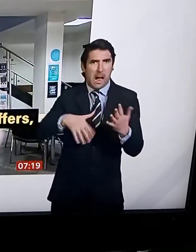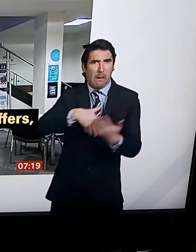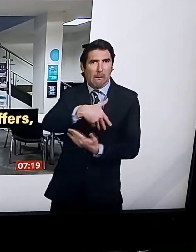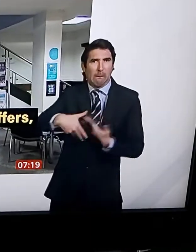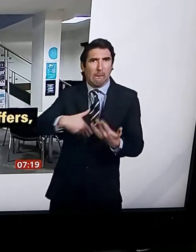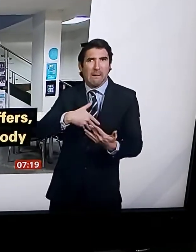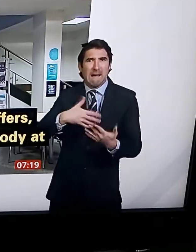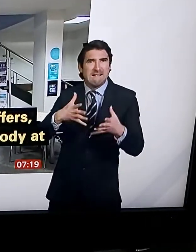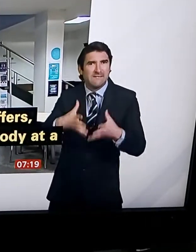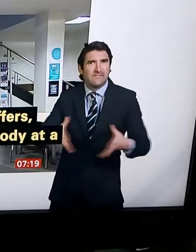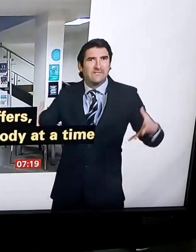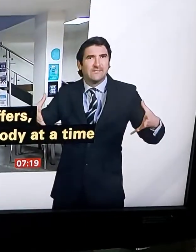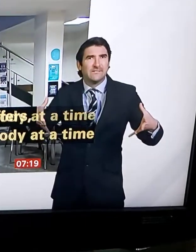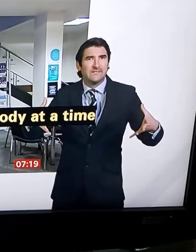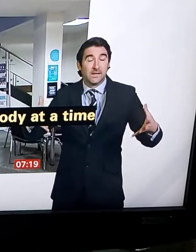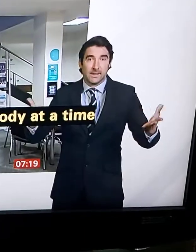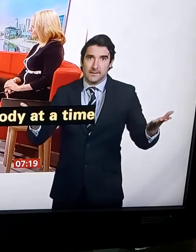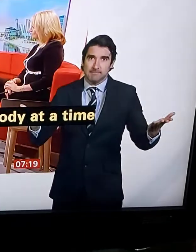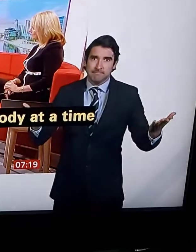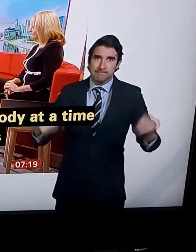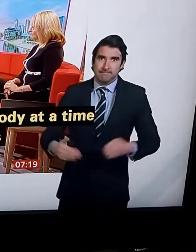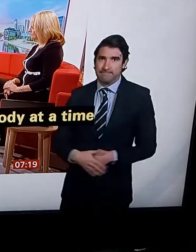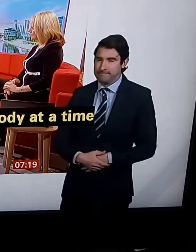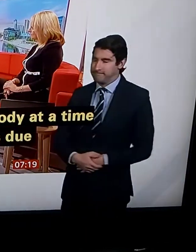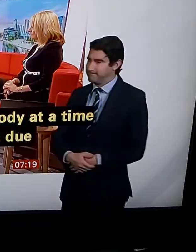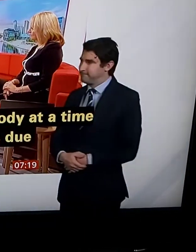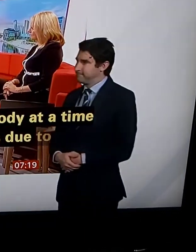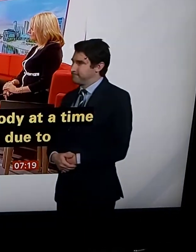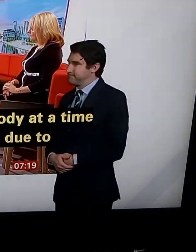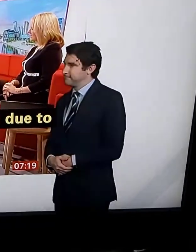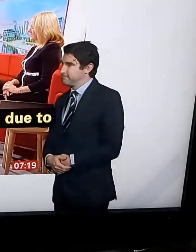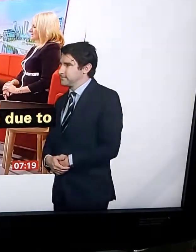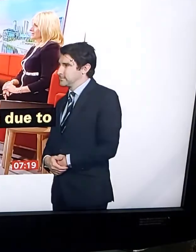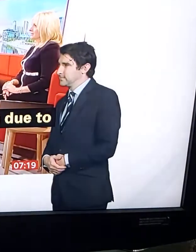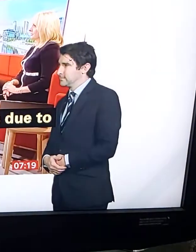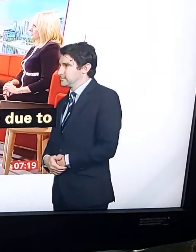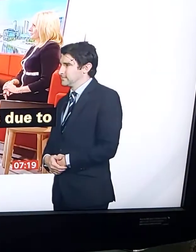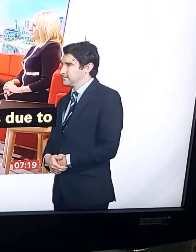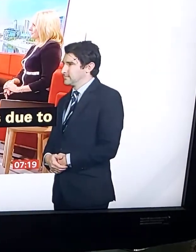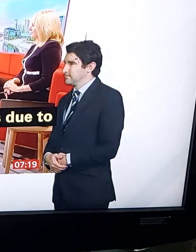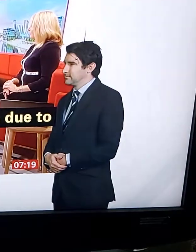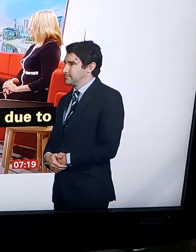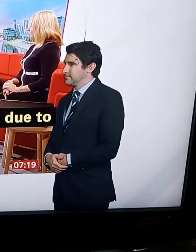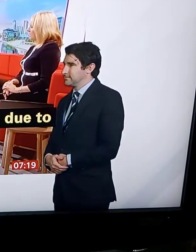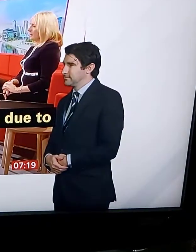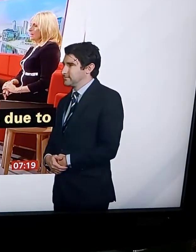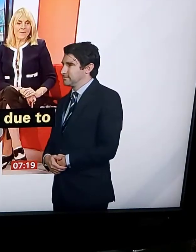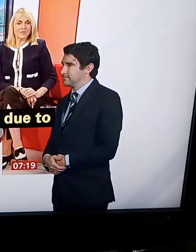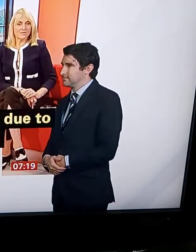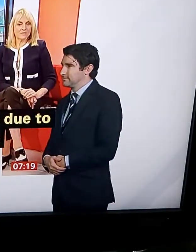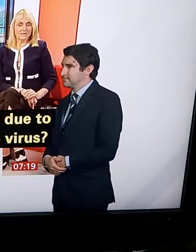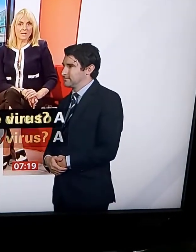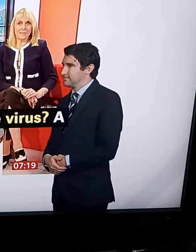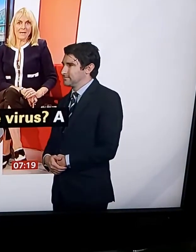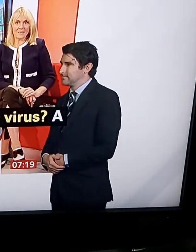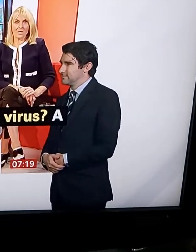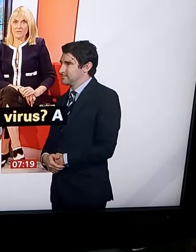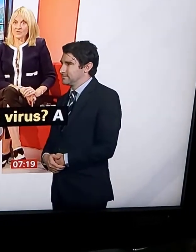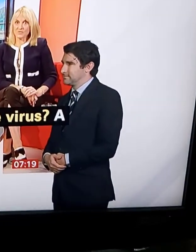up in the air all over again. Thank you for that, Dan. A really clear picture of some of the concerns that many students are feeling this morning. Yeah, and much of